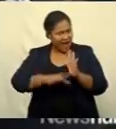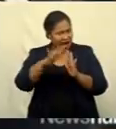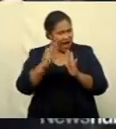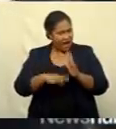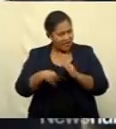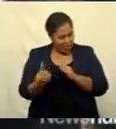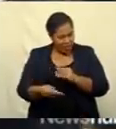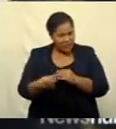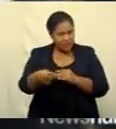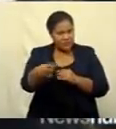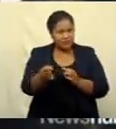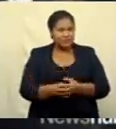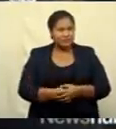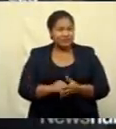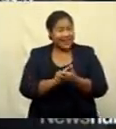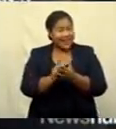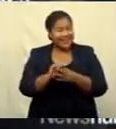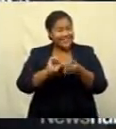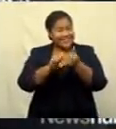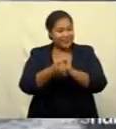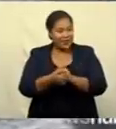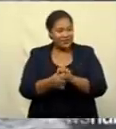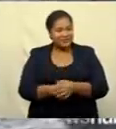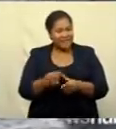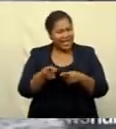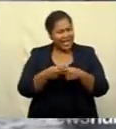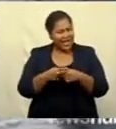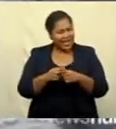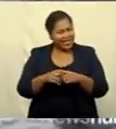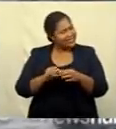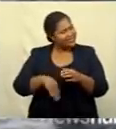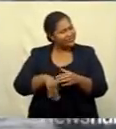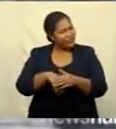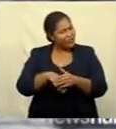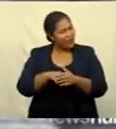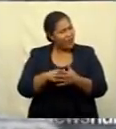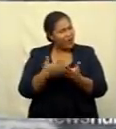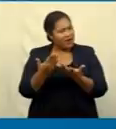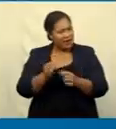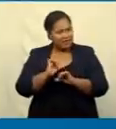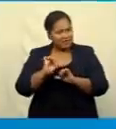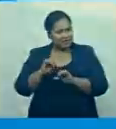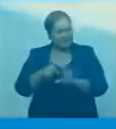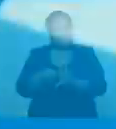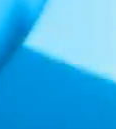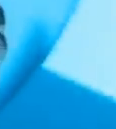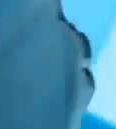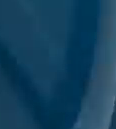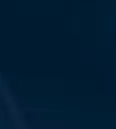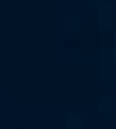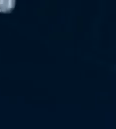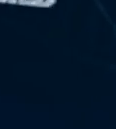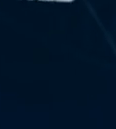on. And later in sports, English footballer is out at MP.